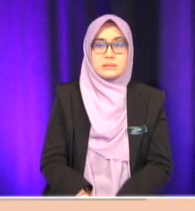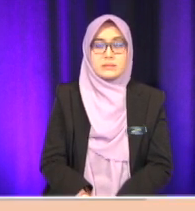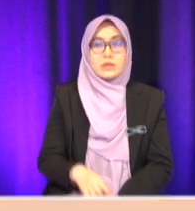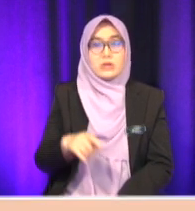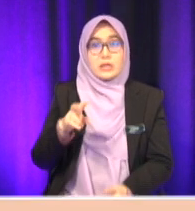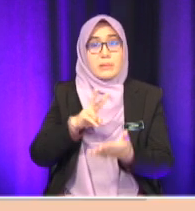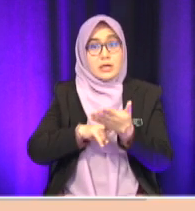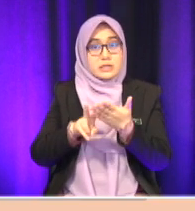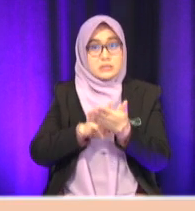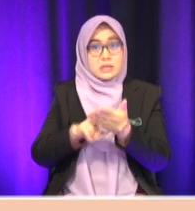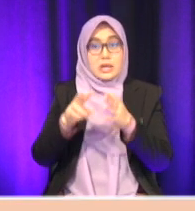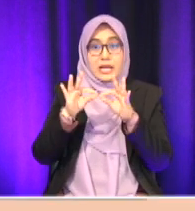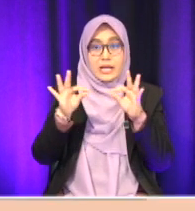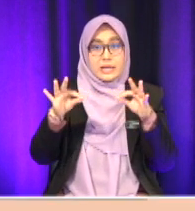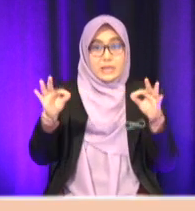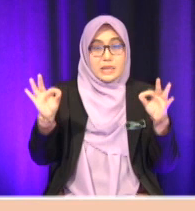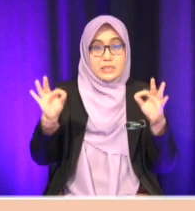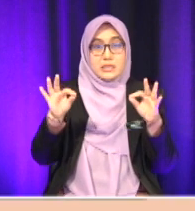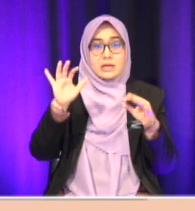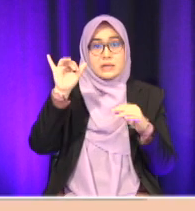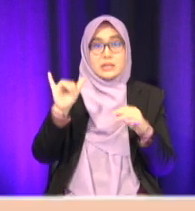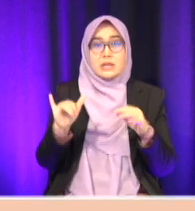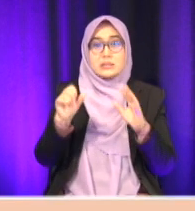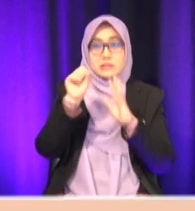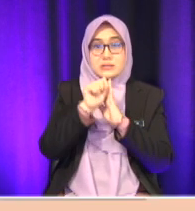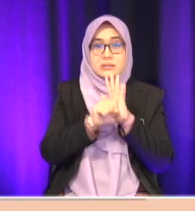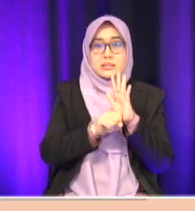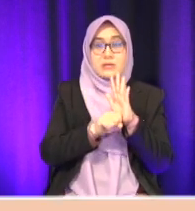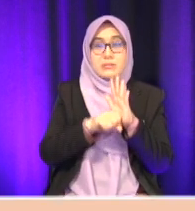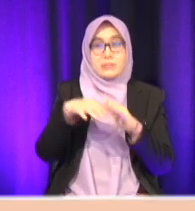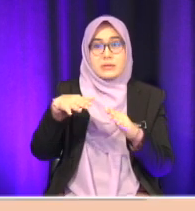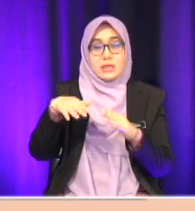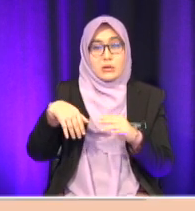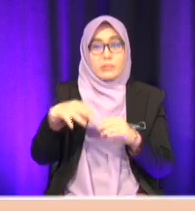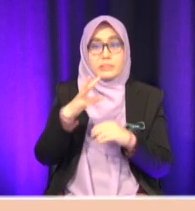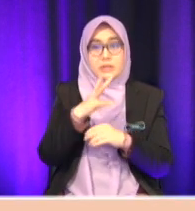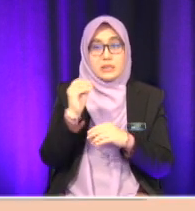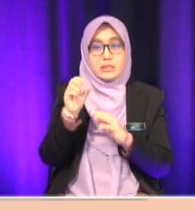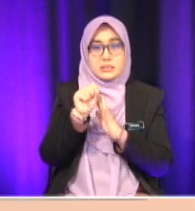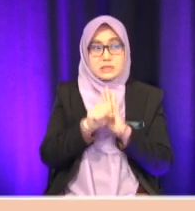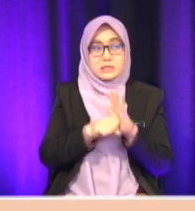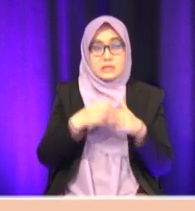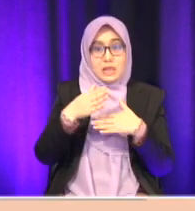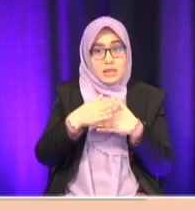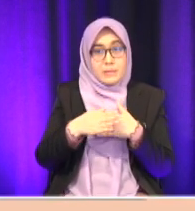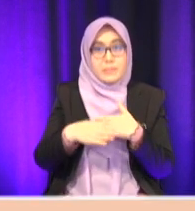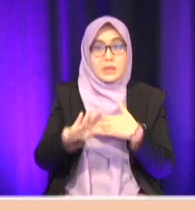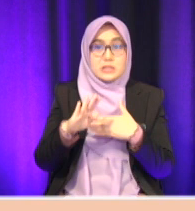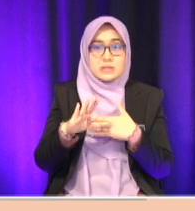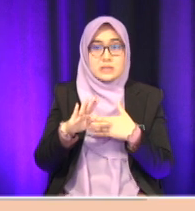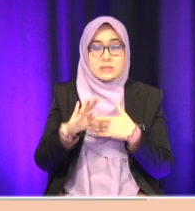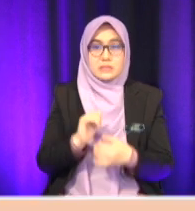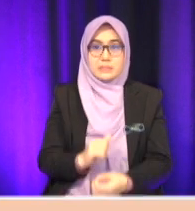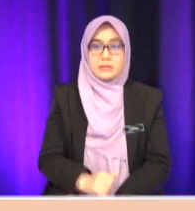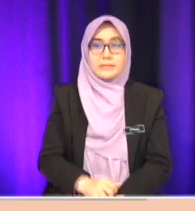Here, no choice. Meaning compulsory. Okay, compulsory. So, from options